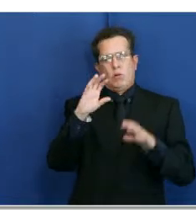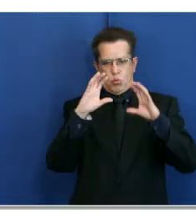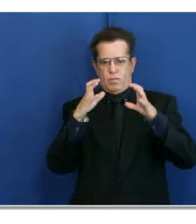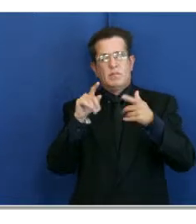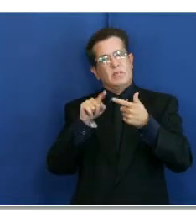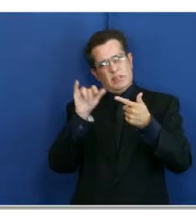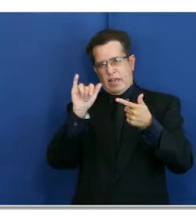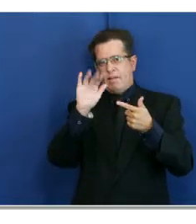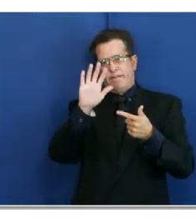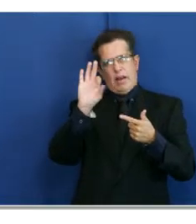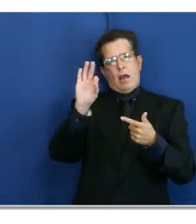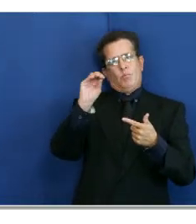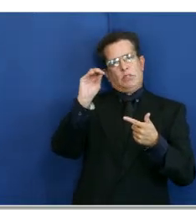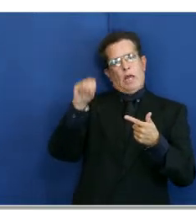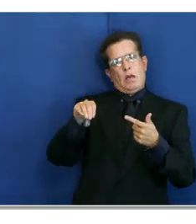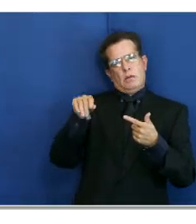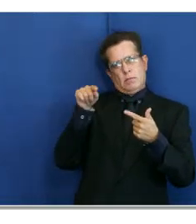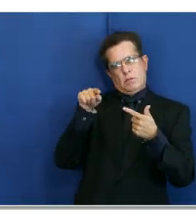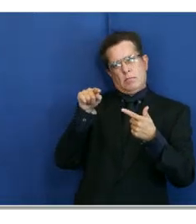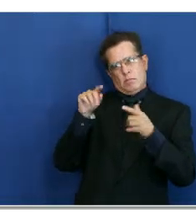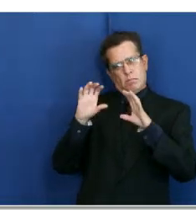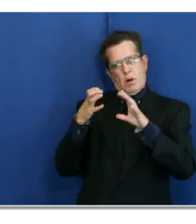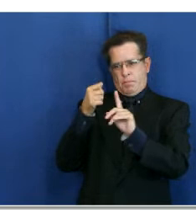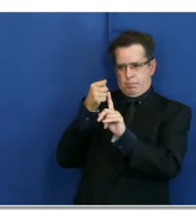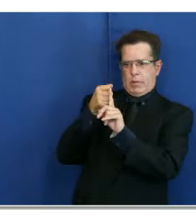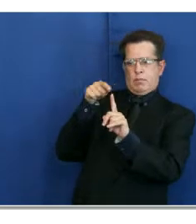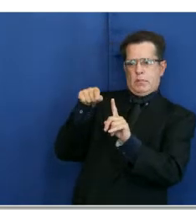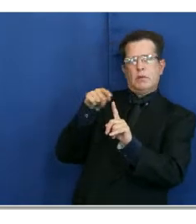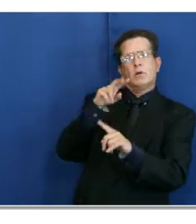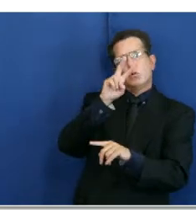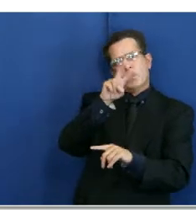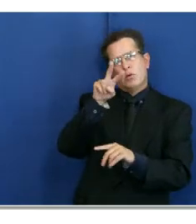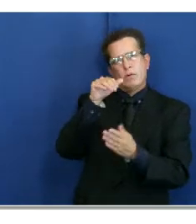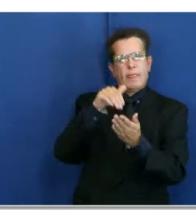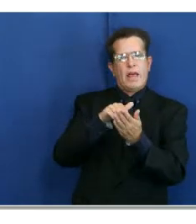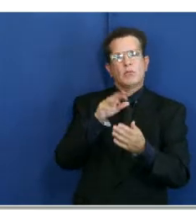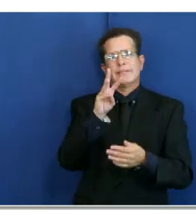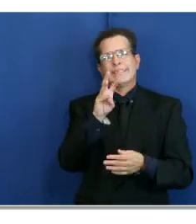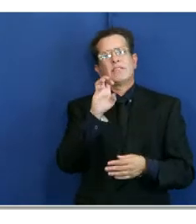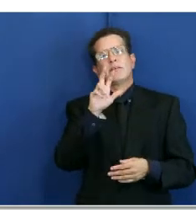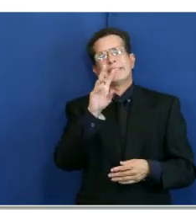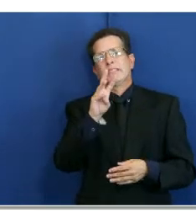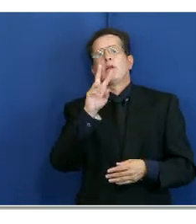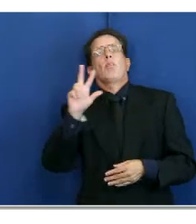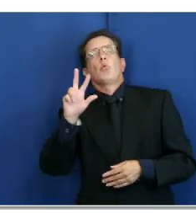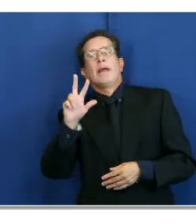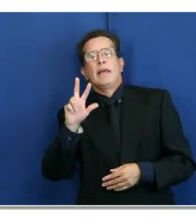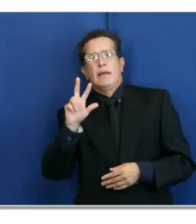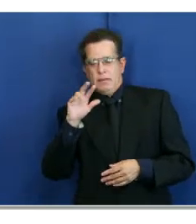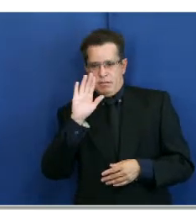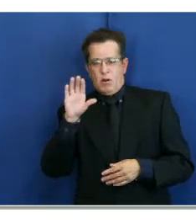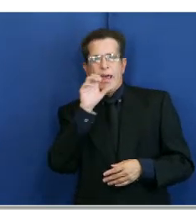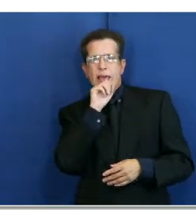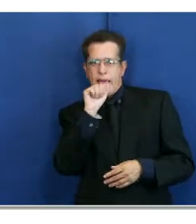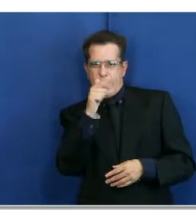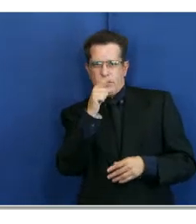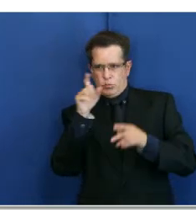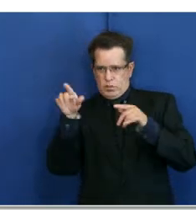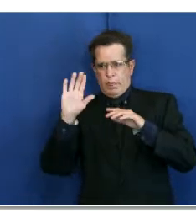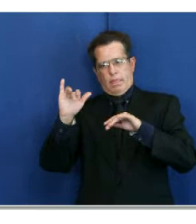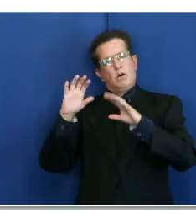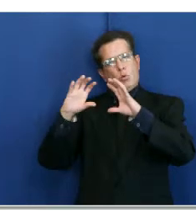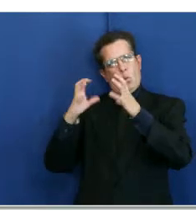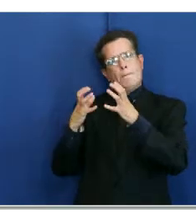at 59%, and that is 22,663 cases. This age group makes